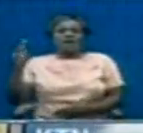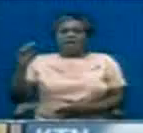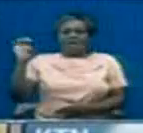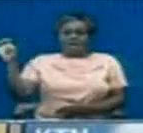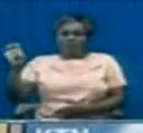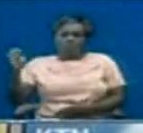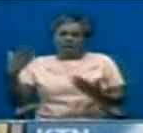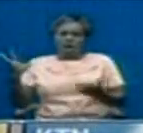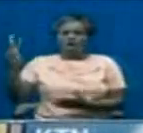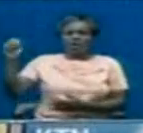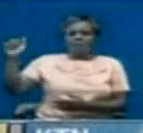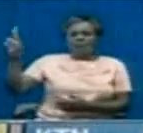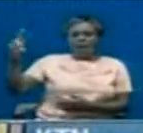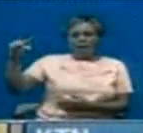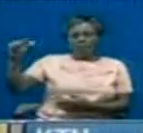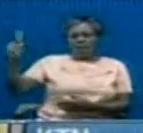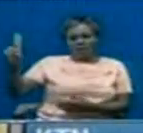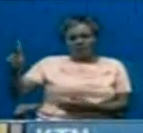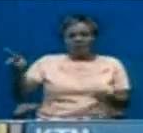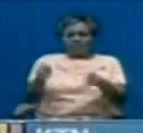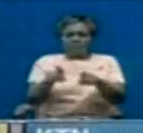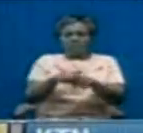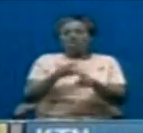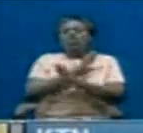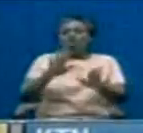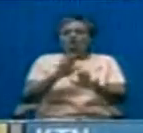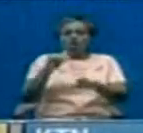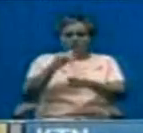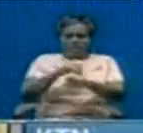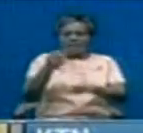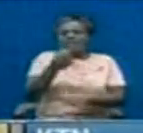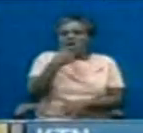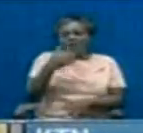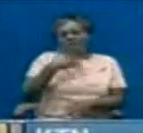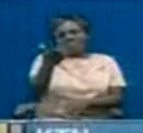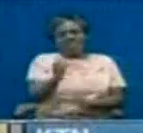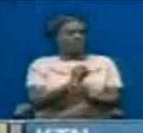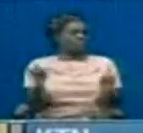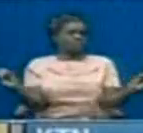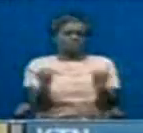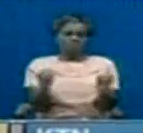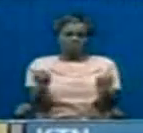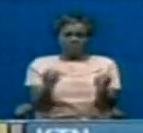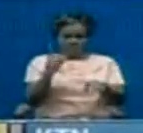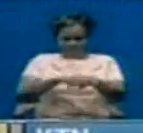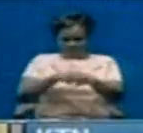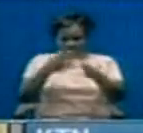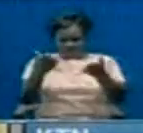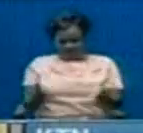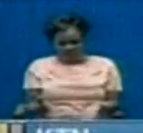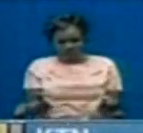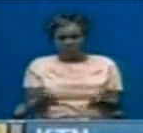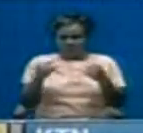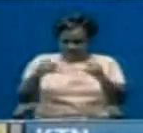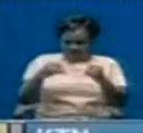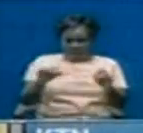Marburg virus. And here's the scary part. There's no effective treatment or vaccine available at the moment. There have been some